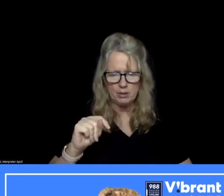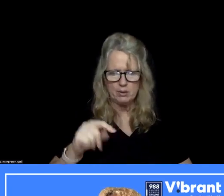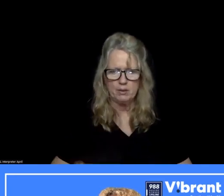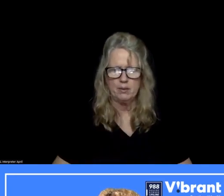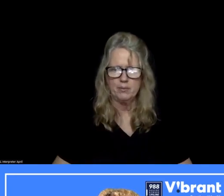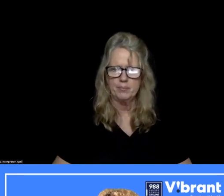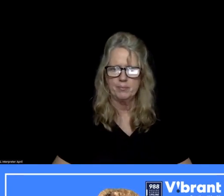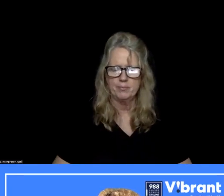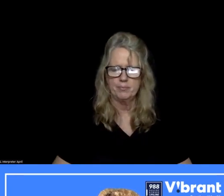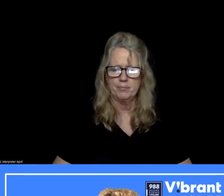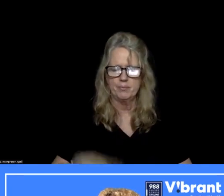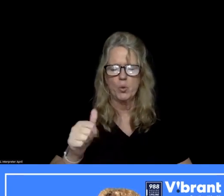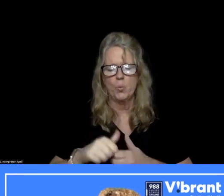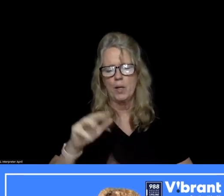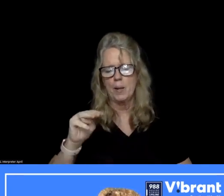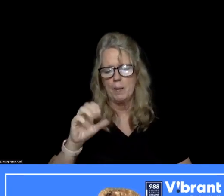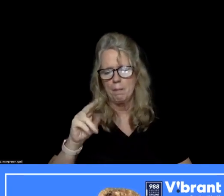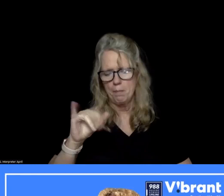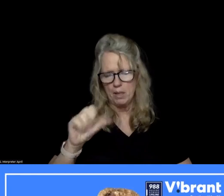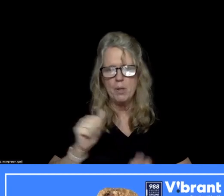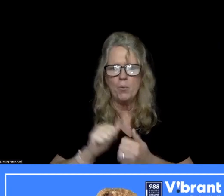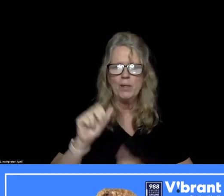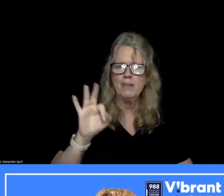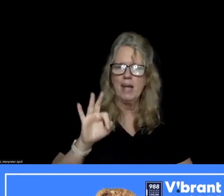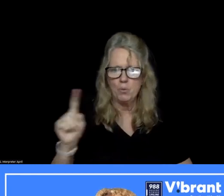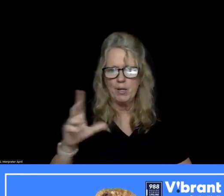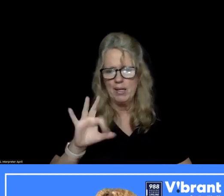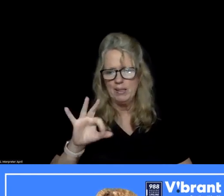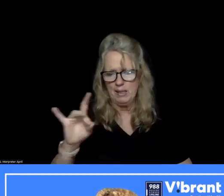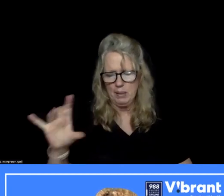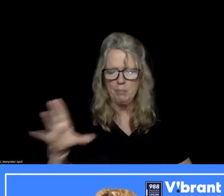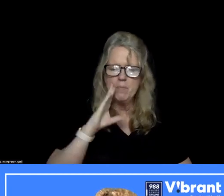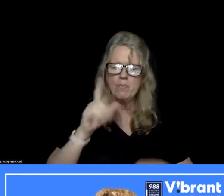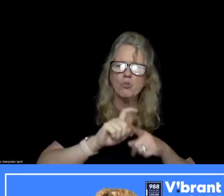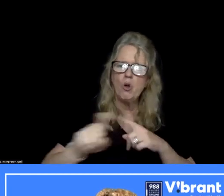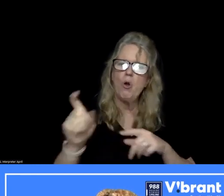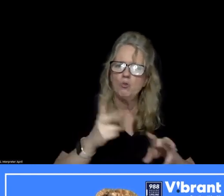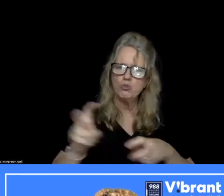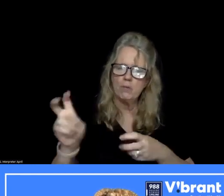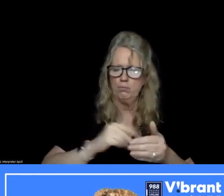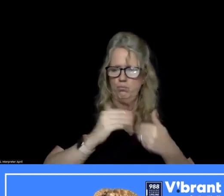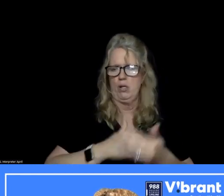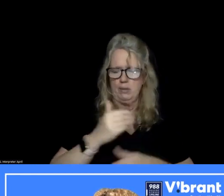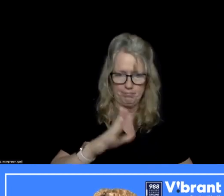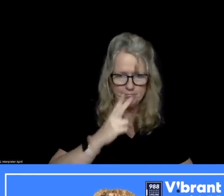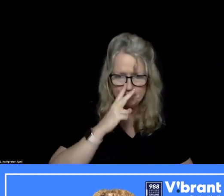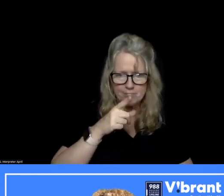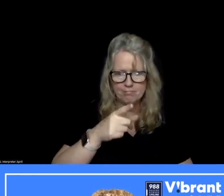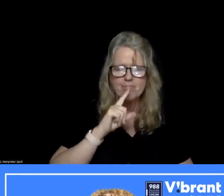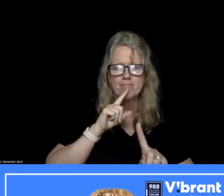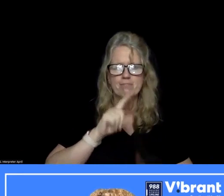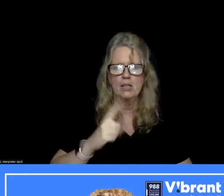from Monica around 911 and 988 call transfer processes. So I see there's some responses